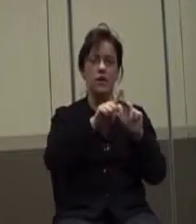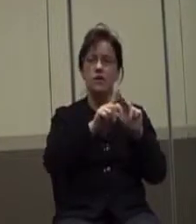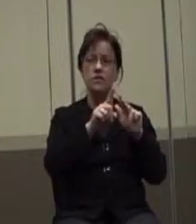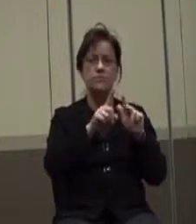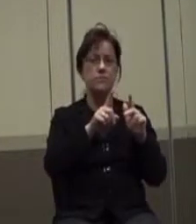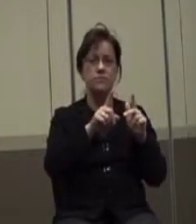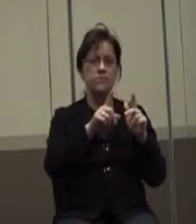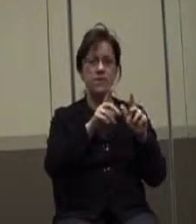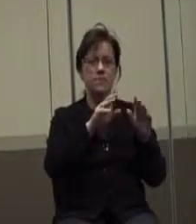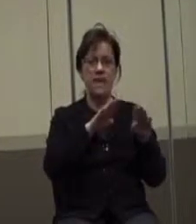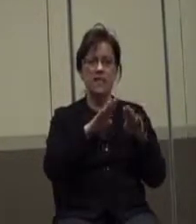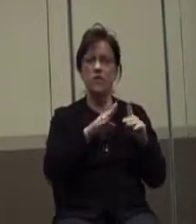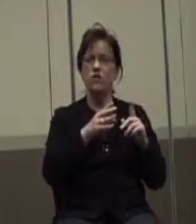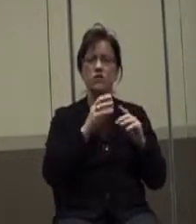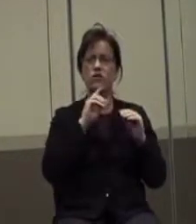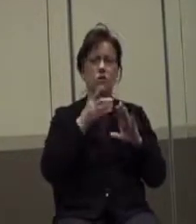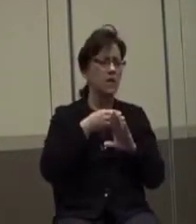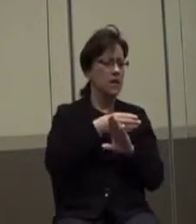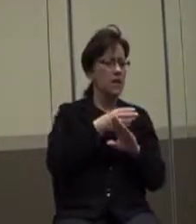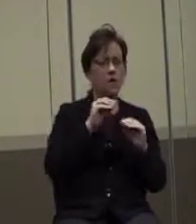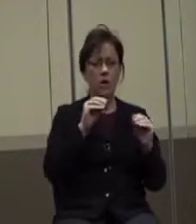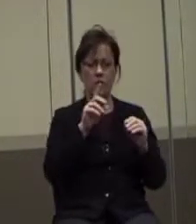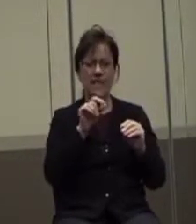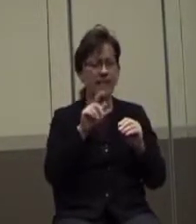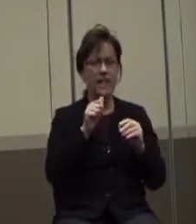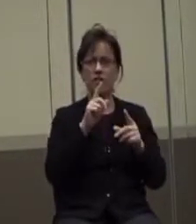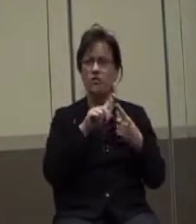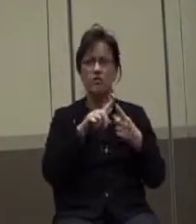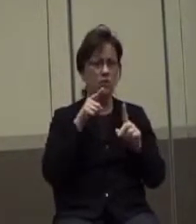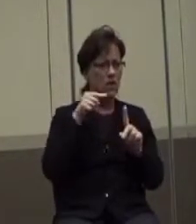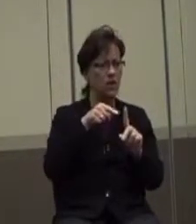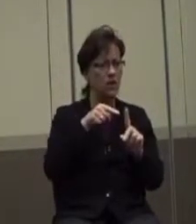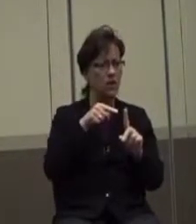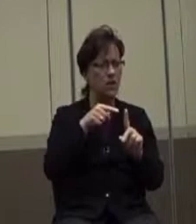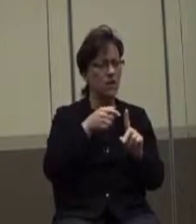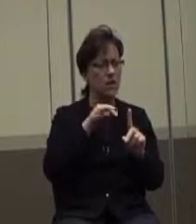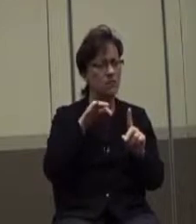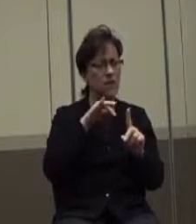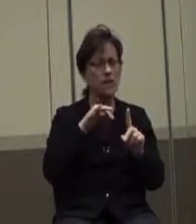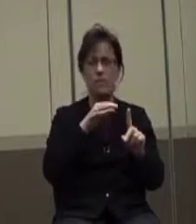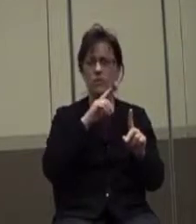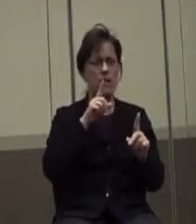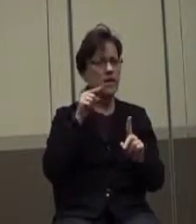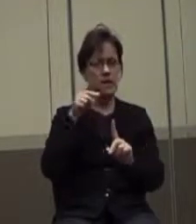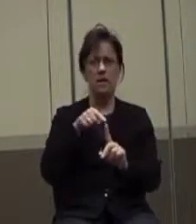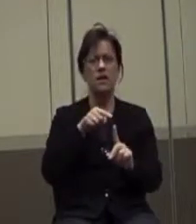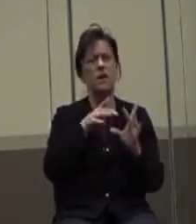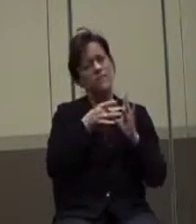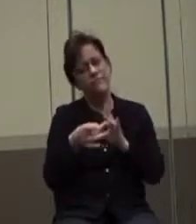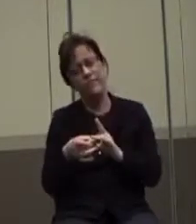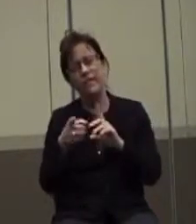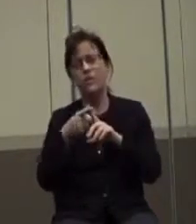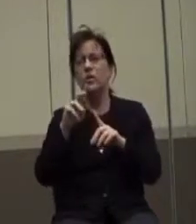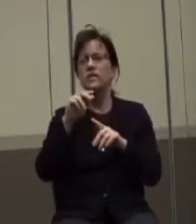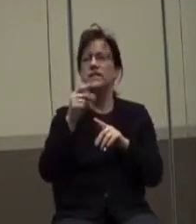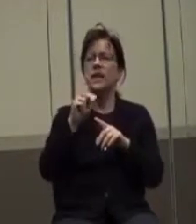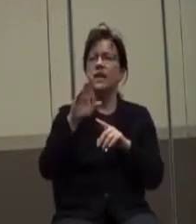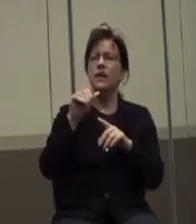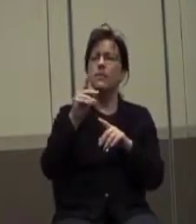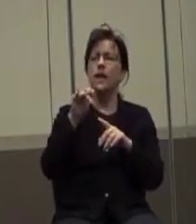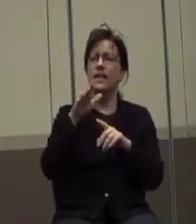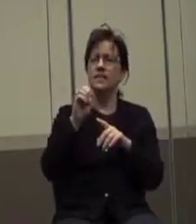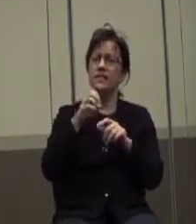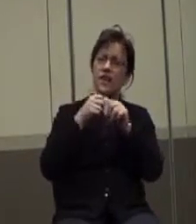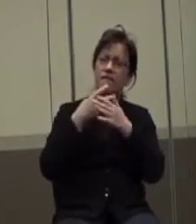no data to really target that specifically. All right, so then they said, well, maybe it really shoots back down to a non-compliance, a failure to comply with